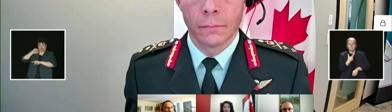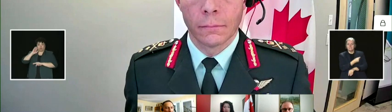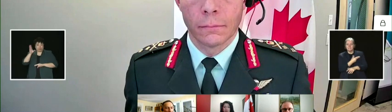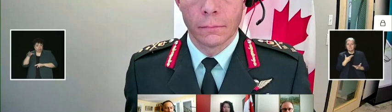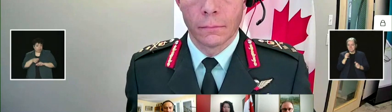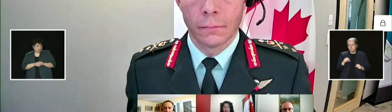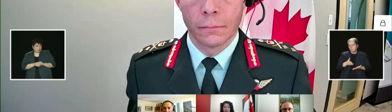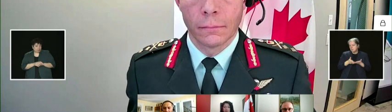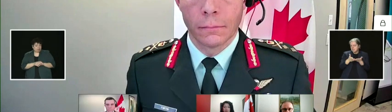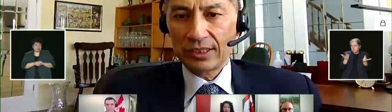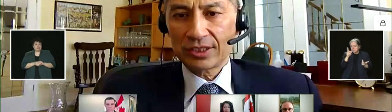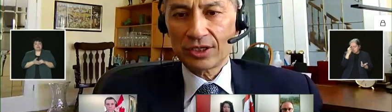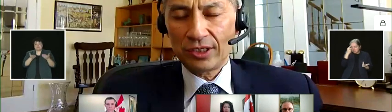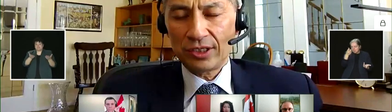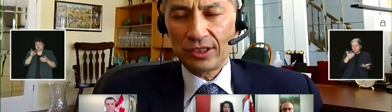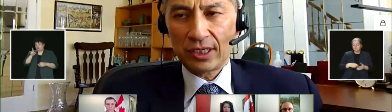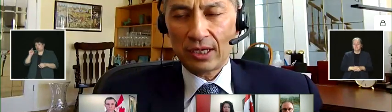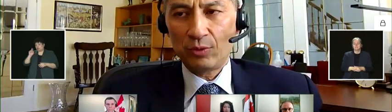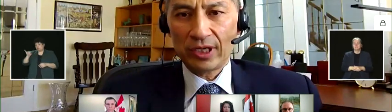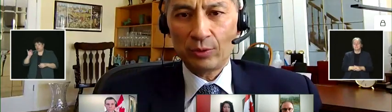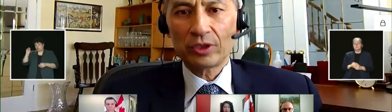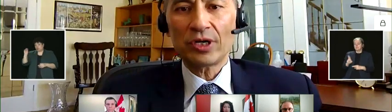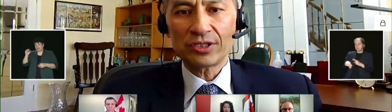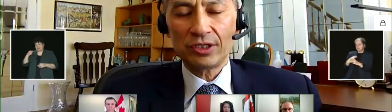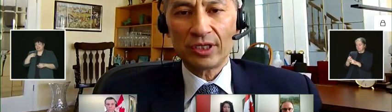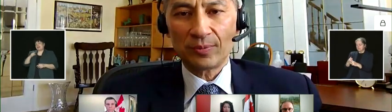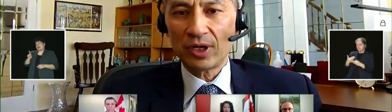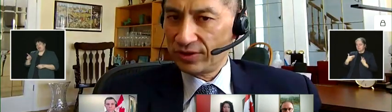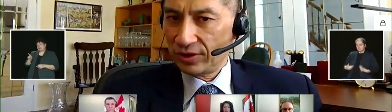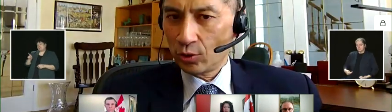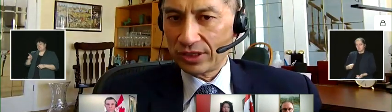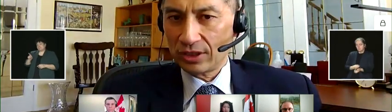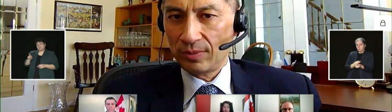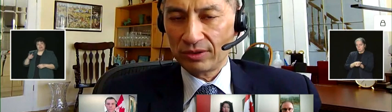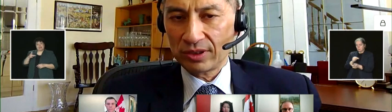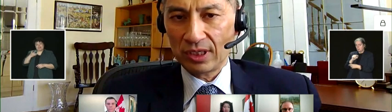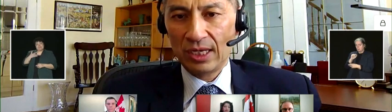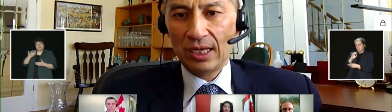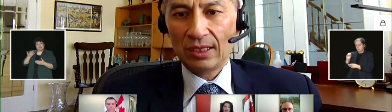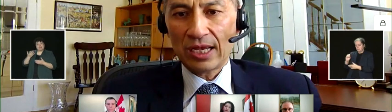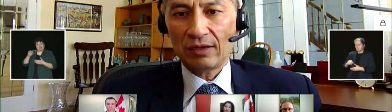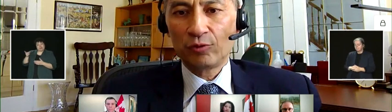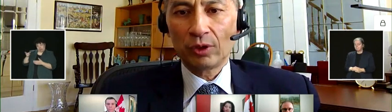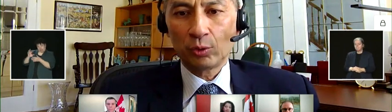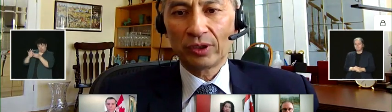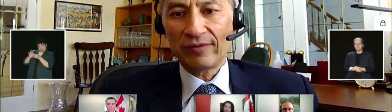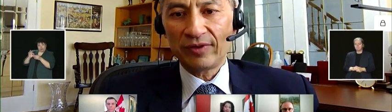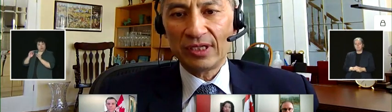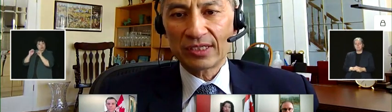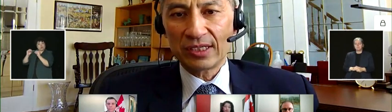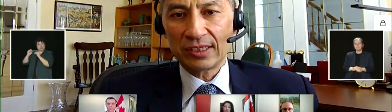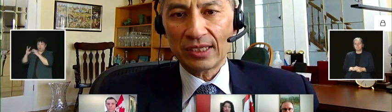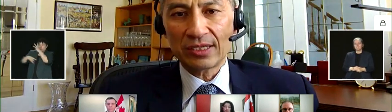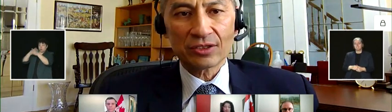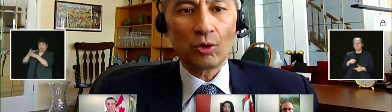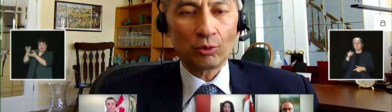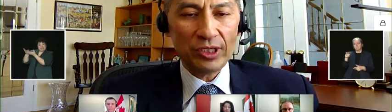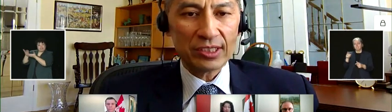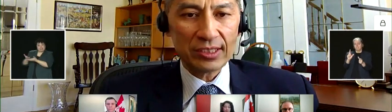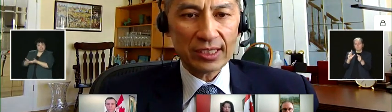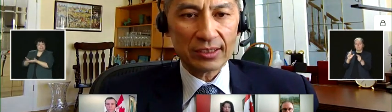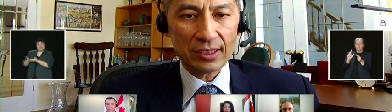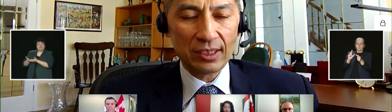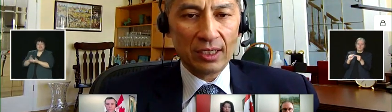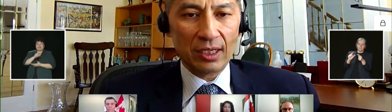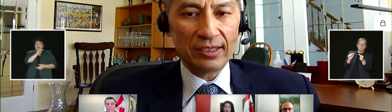It's Dr. Njoo. Certainly, I can start. I would question the premise of your question about lack of real-world evidence. That's the whole